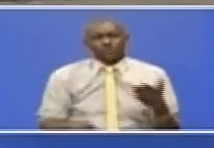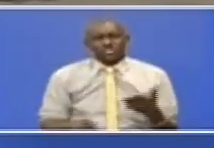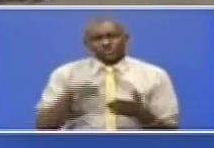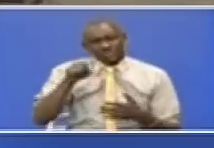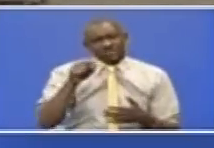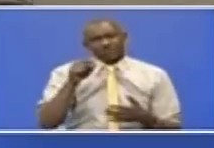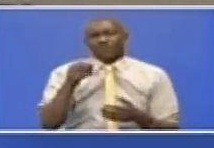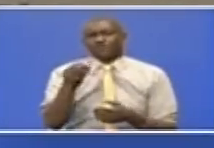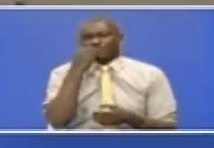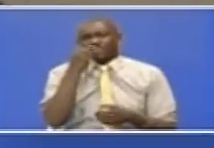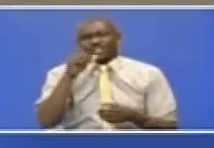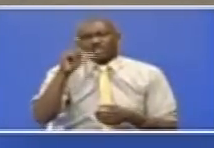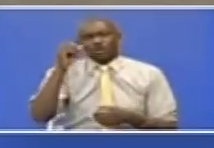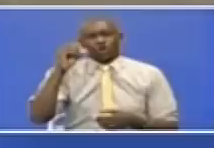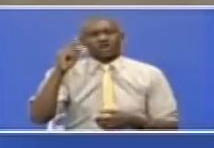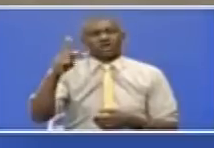as feedlots?